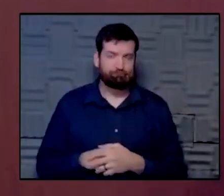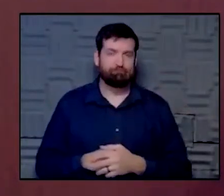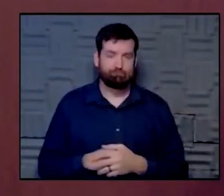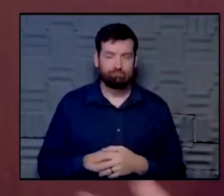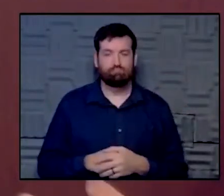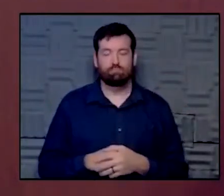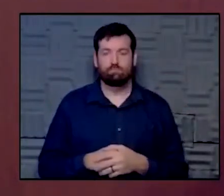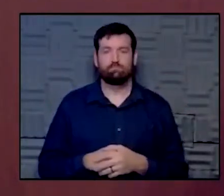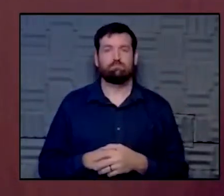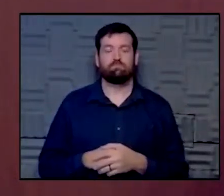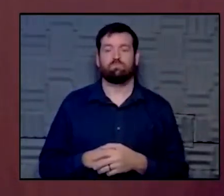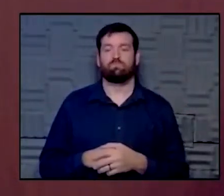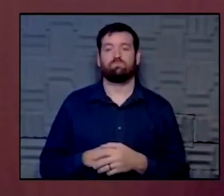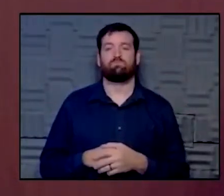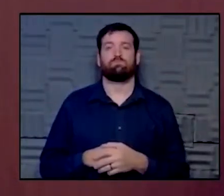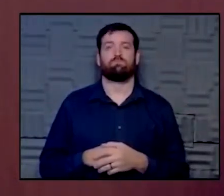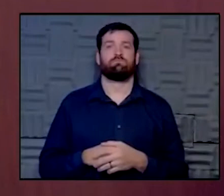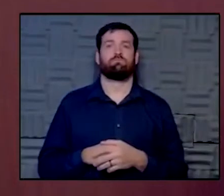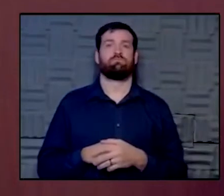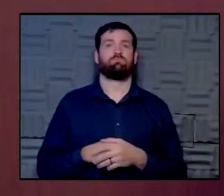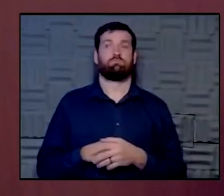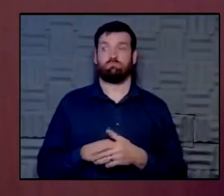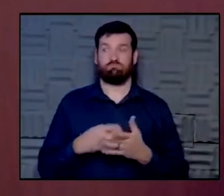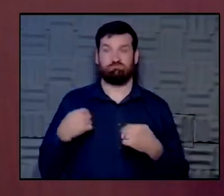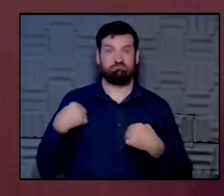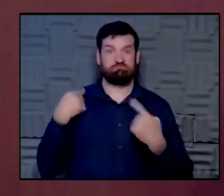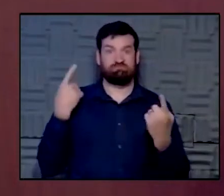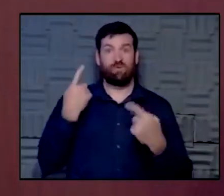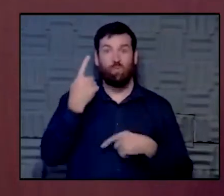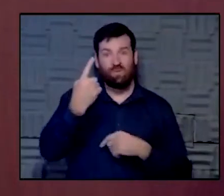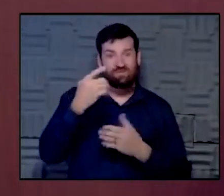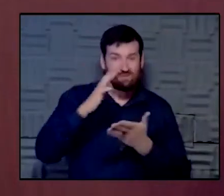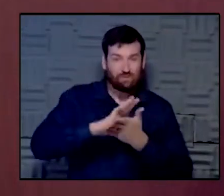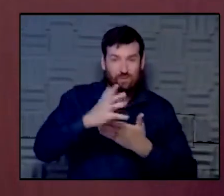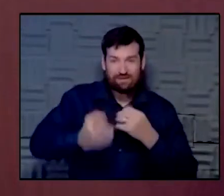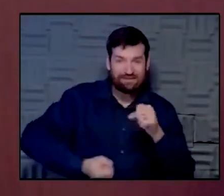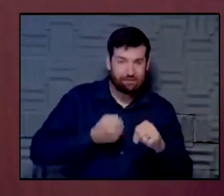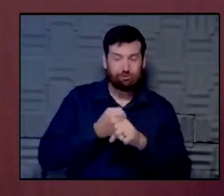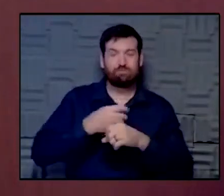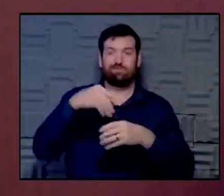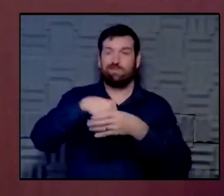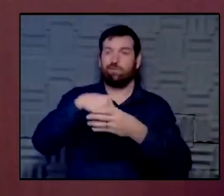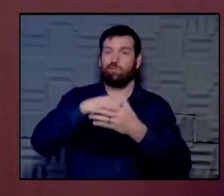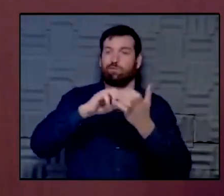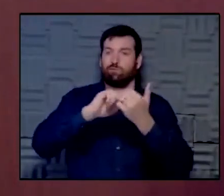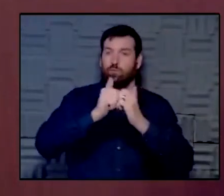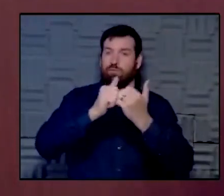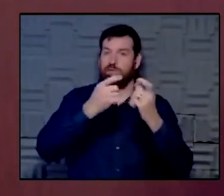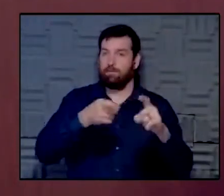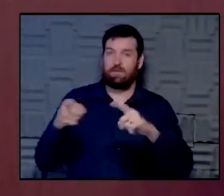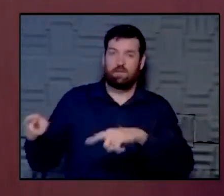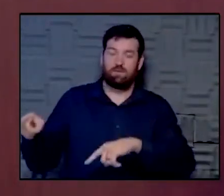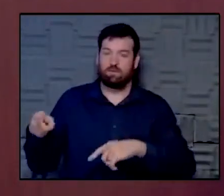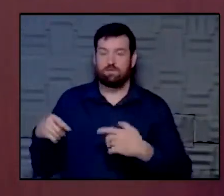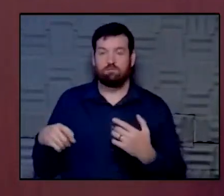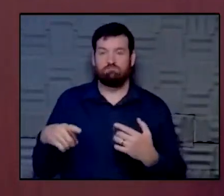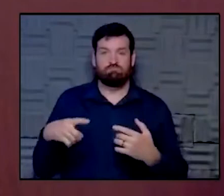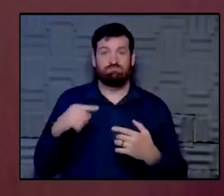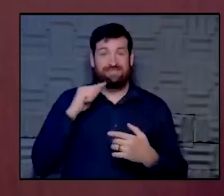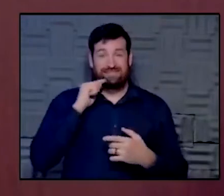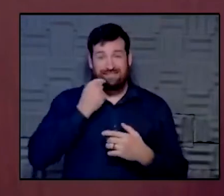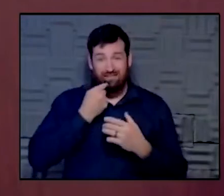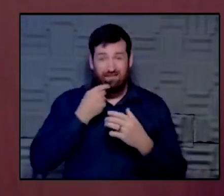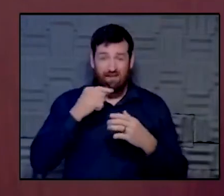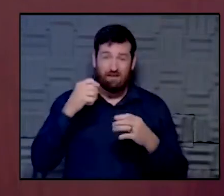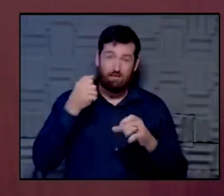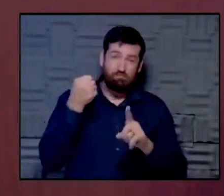been we had a whole school year where indoor sports were taking place, and we didn't see significant outbreaks related